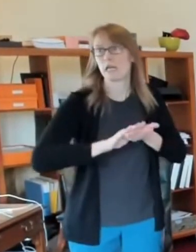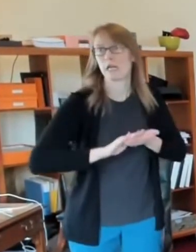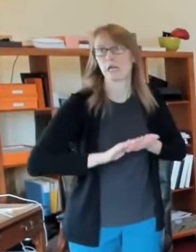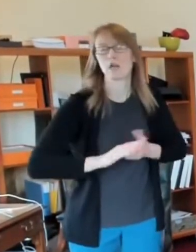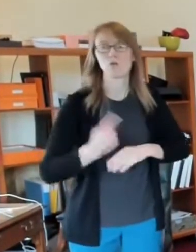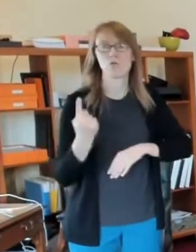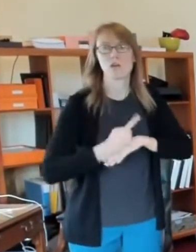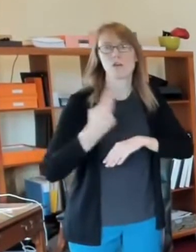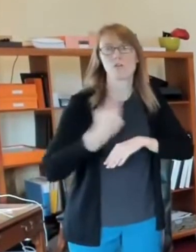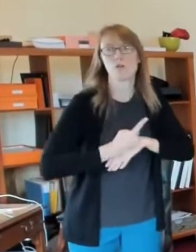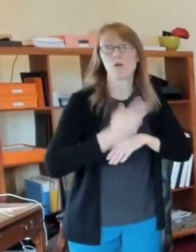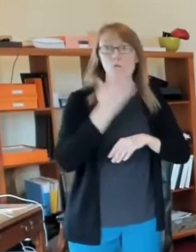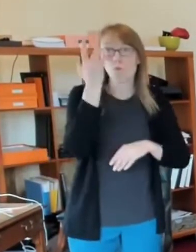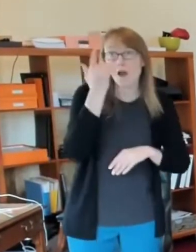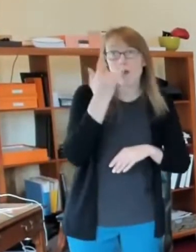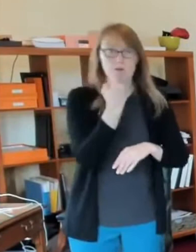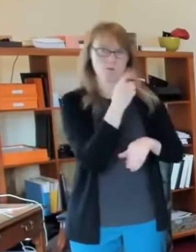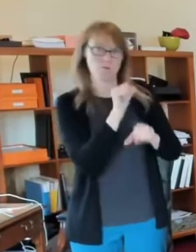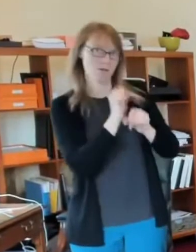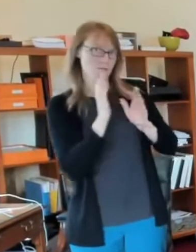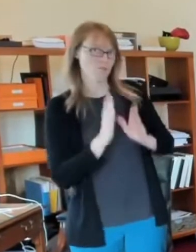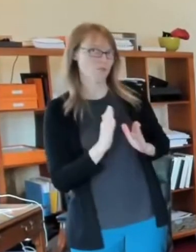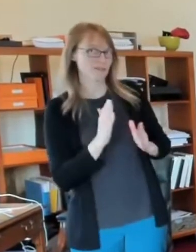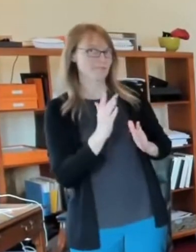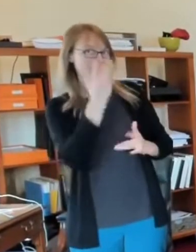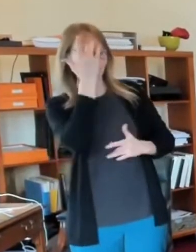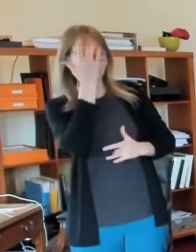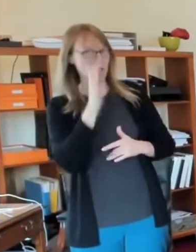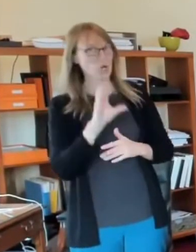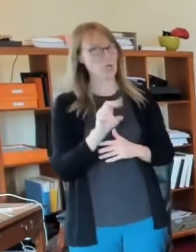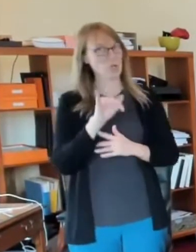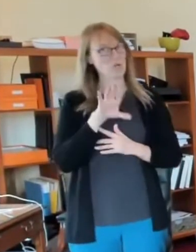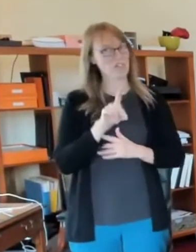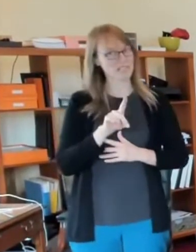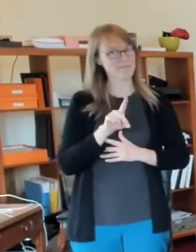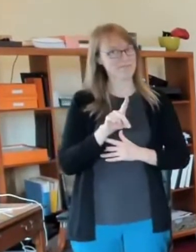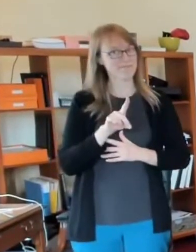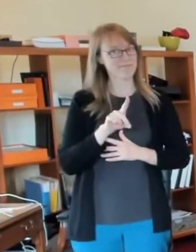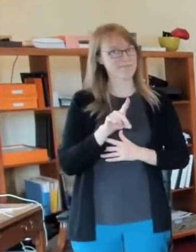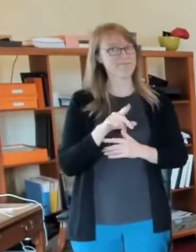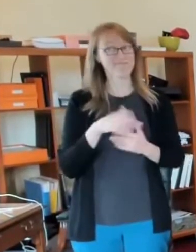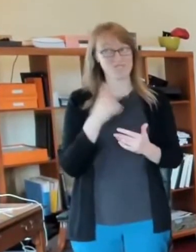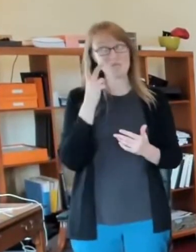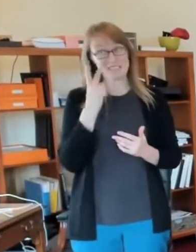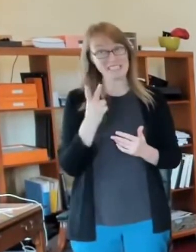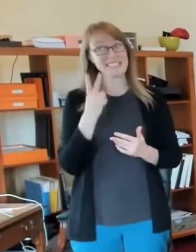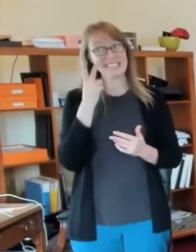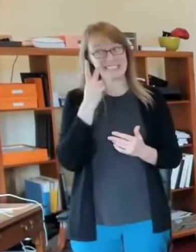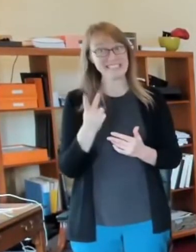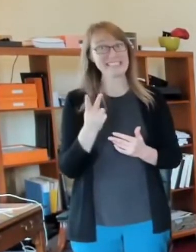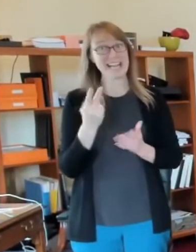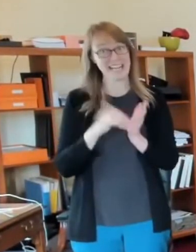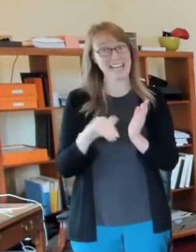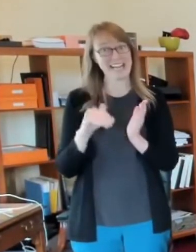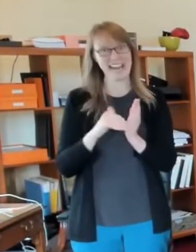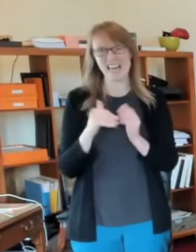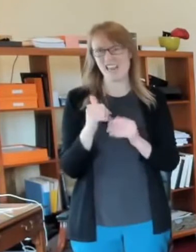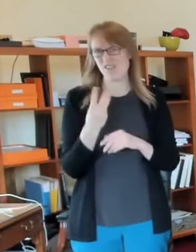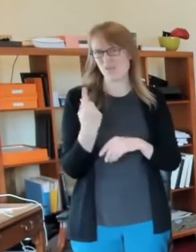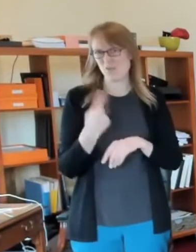had COVID. You're seeing it all over. Just a few days ago, there were 5 or 6 restaurants